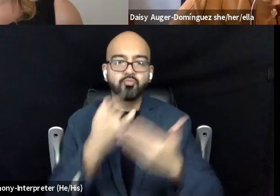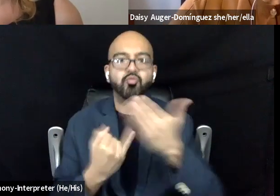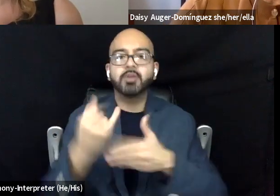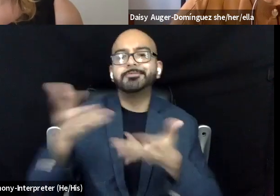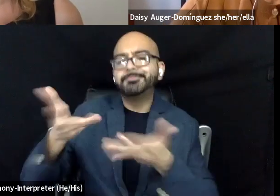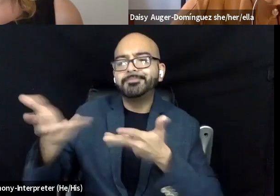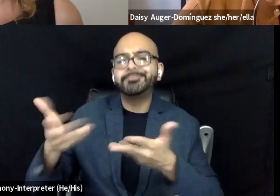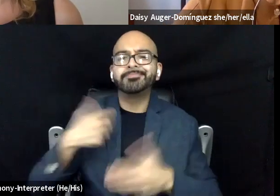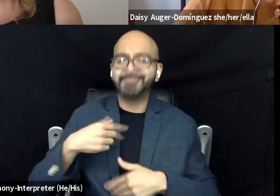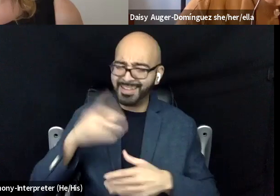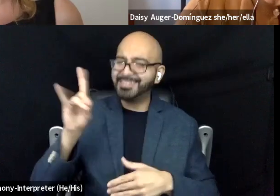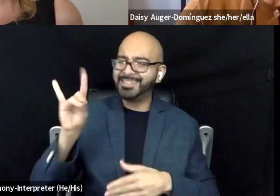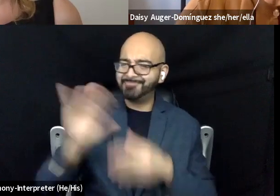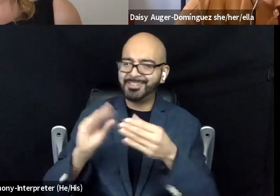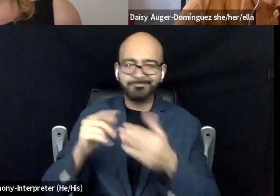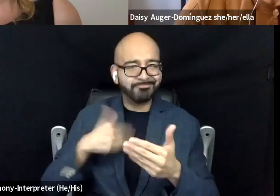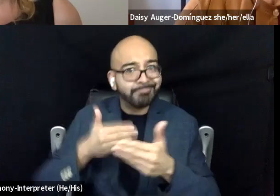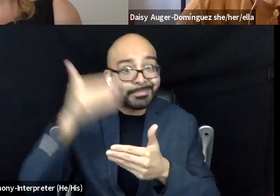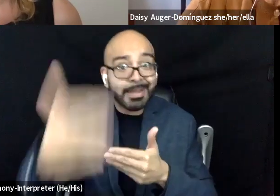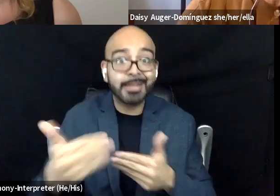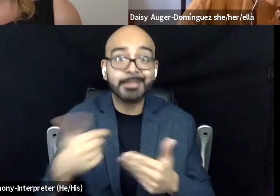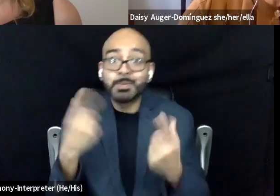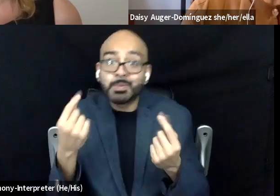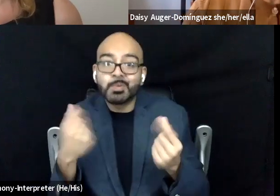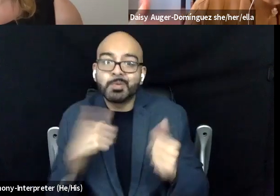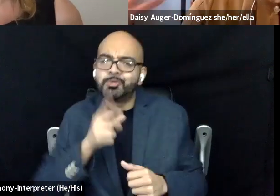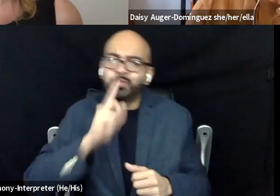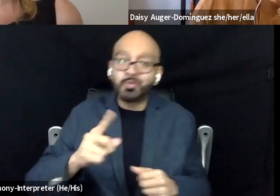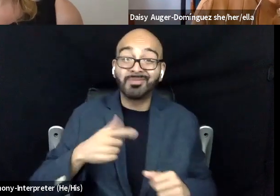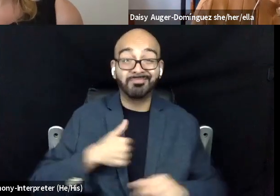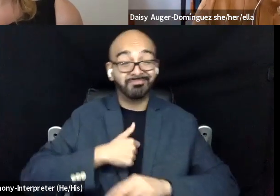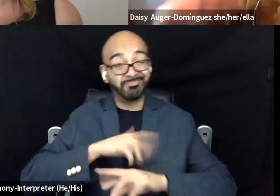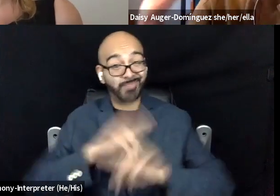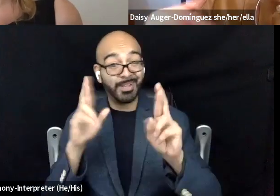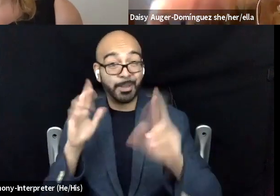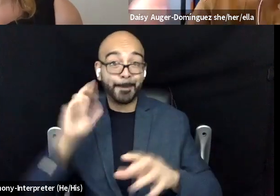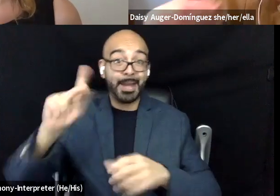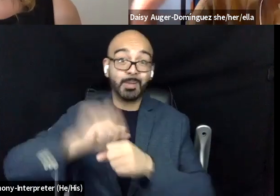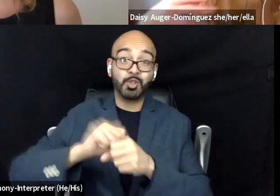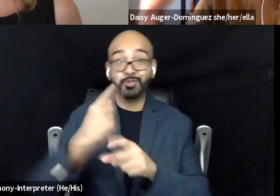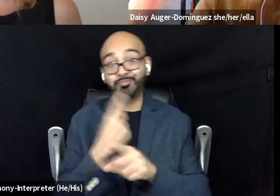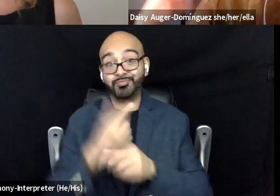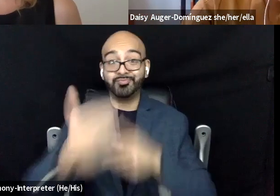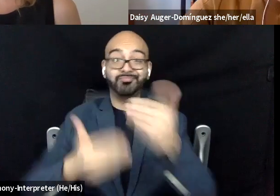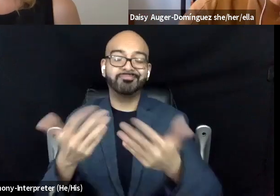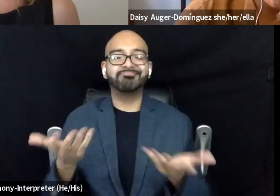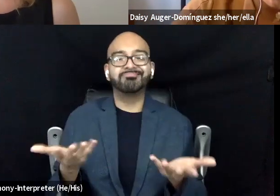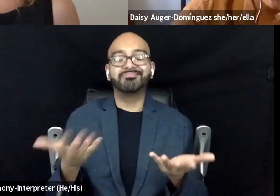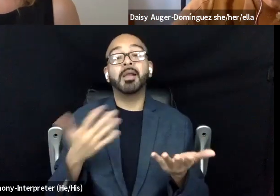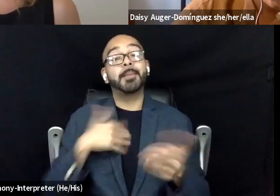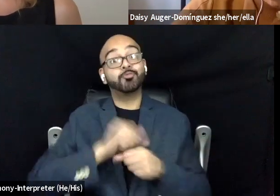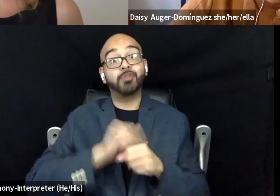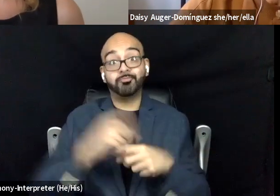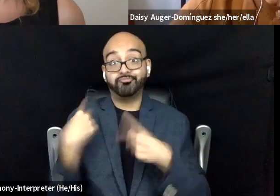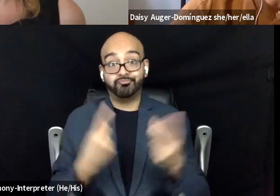do next and that I wasn't ready to go in-house yet, that the offers that I was receiving were a bit of the same old that I had seen over and over